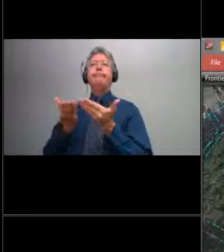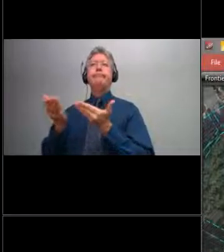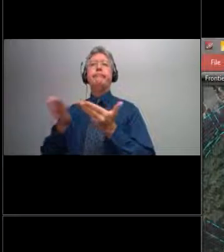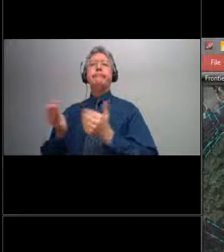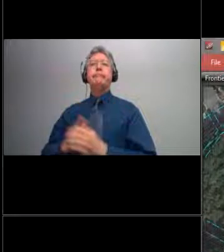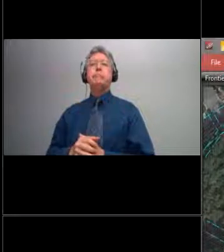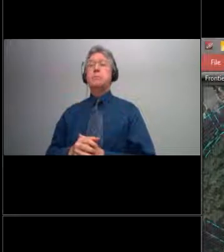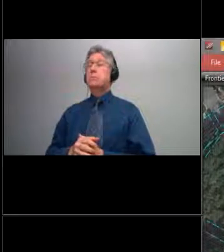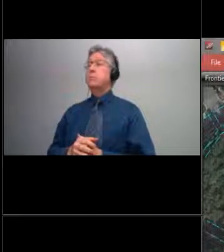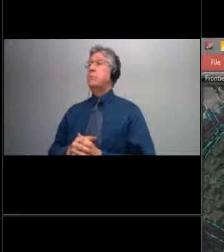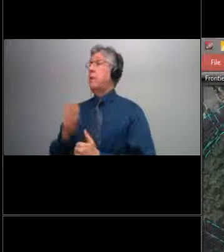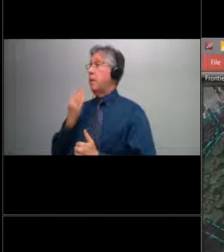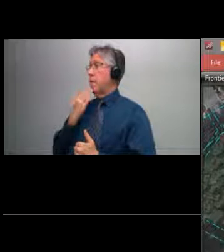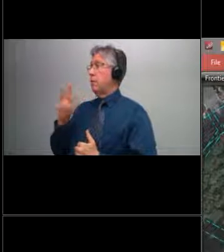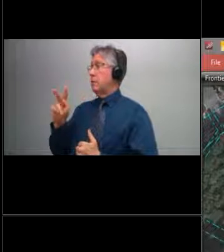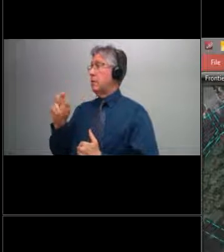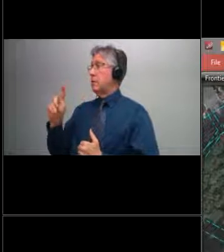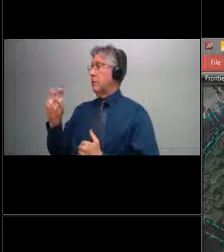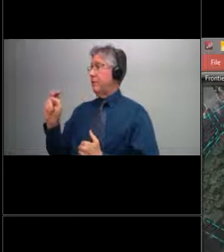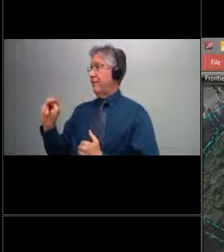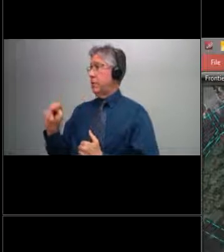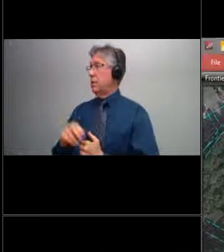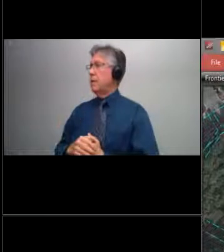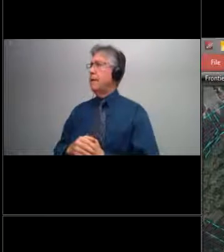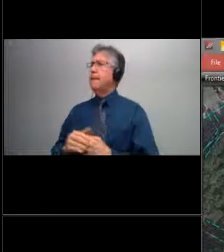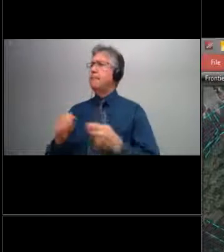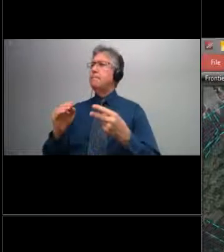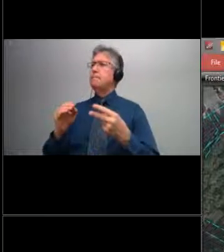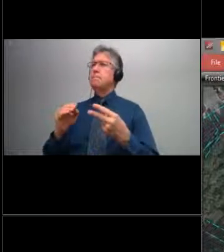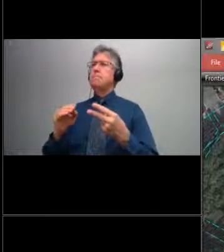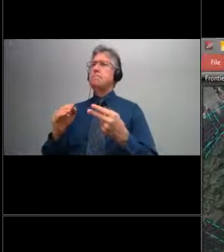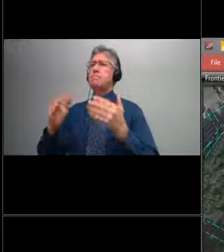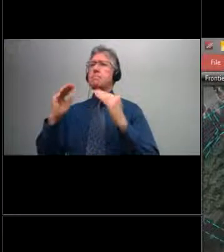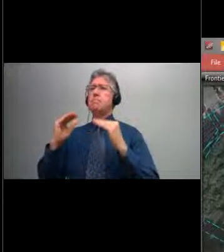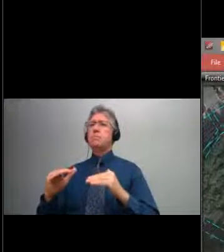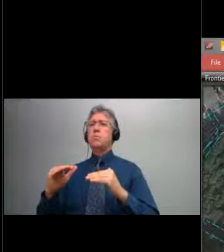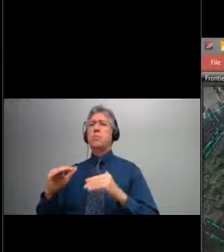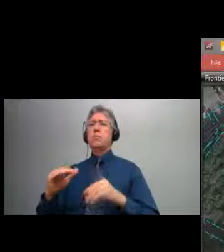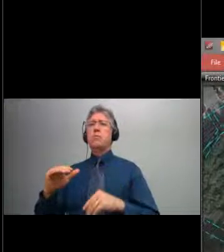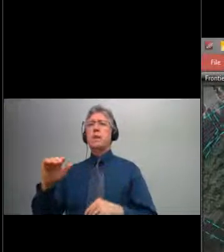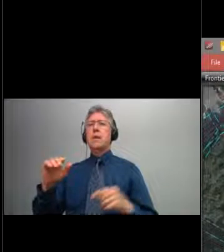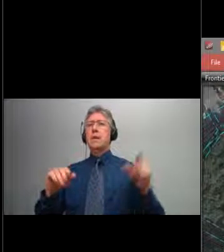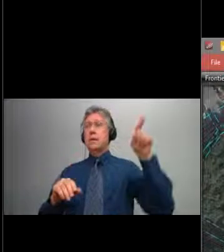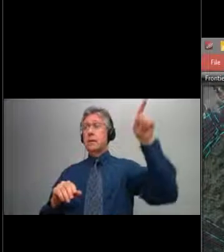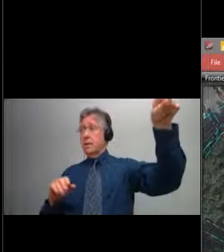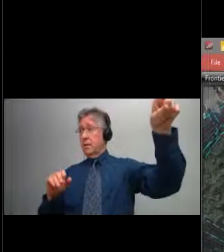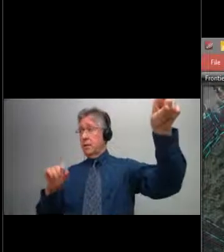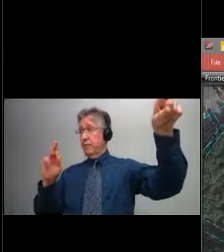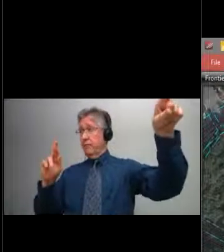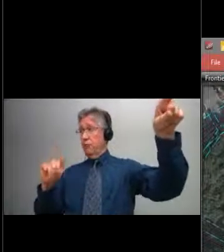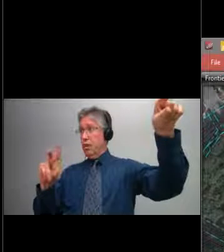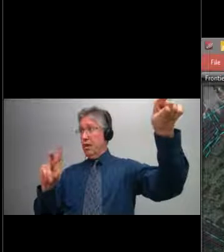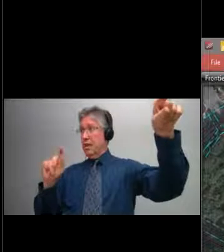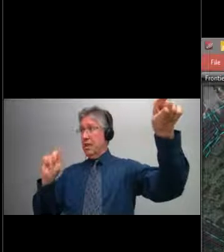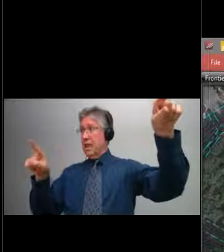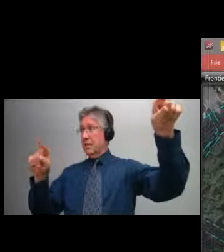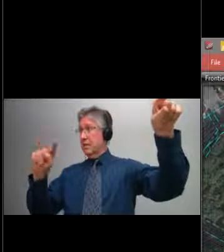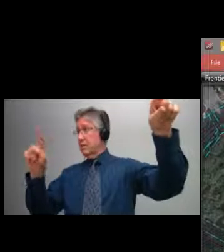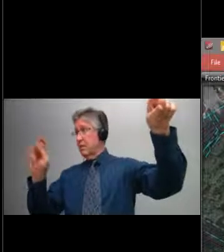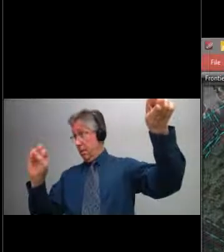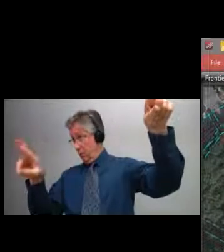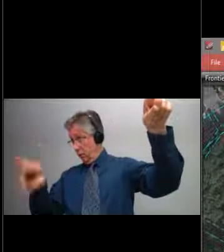Thank you, Stephen. Samir, our next question comes from Frank. He asks, what is the current